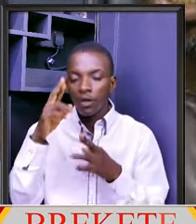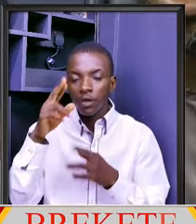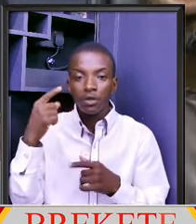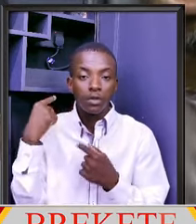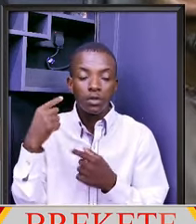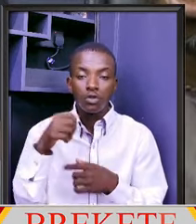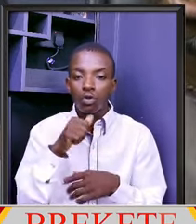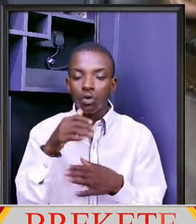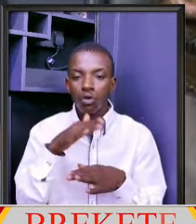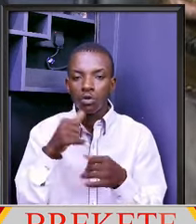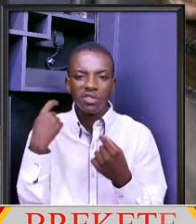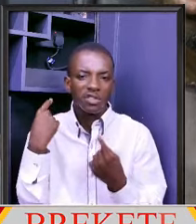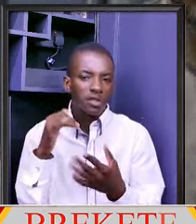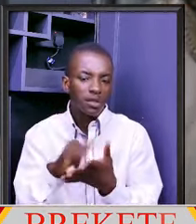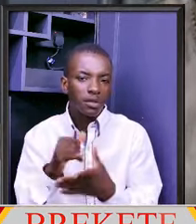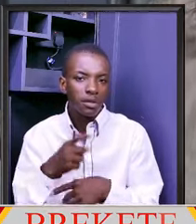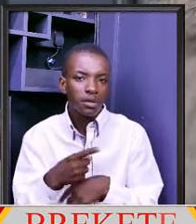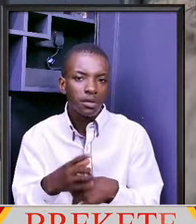that day.